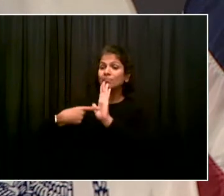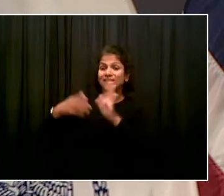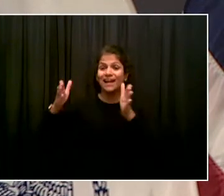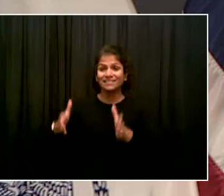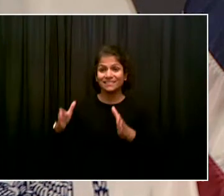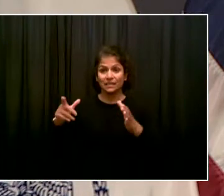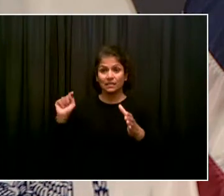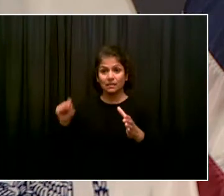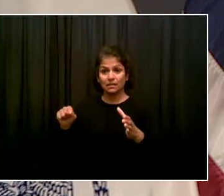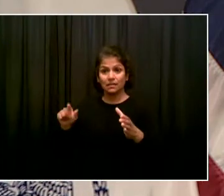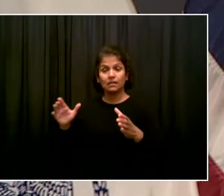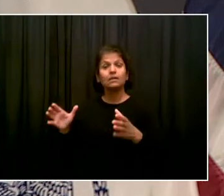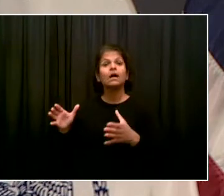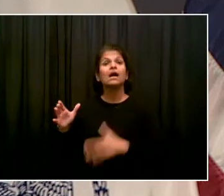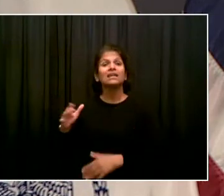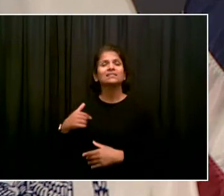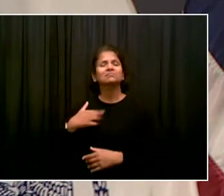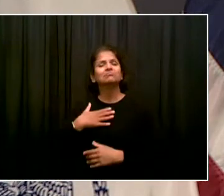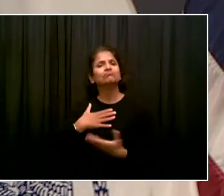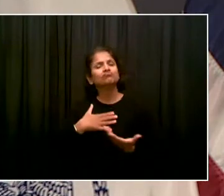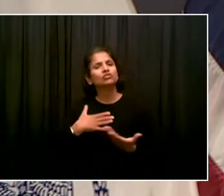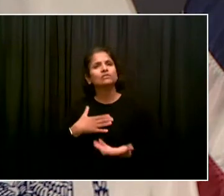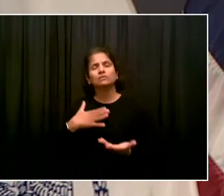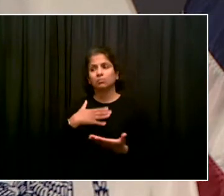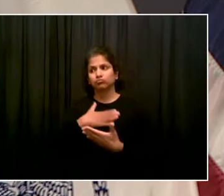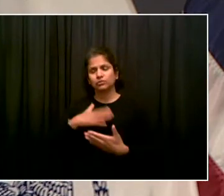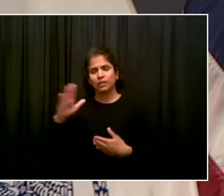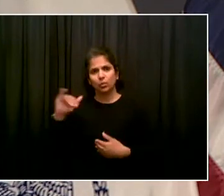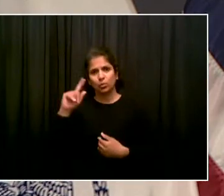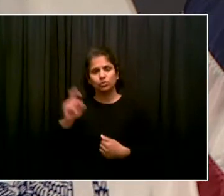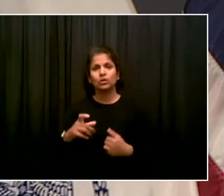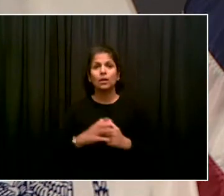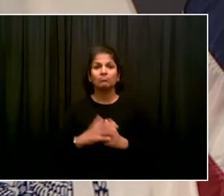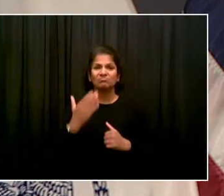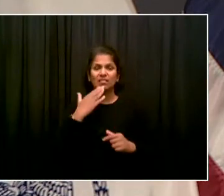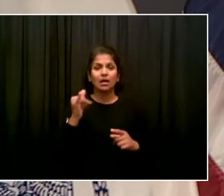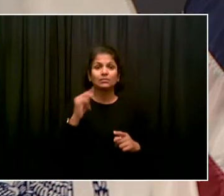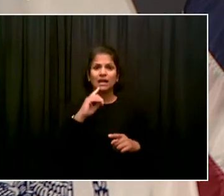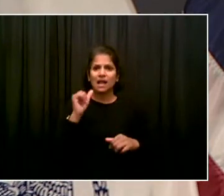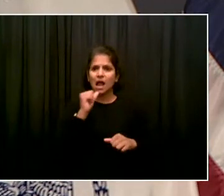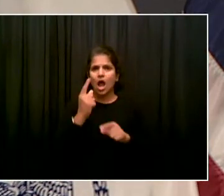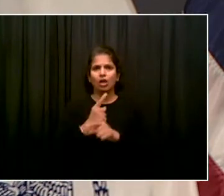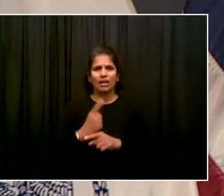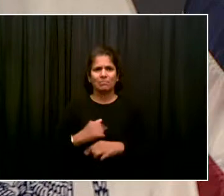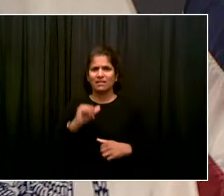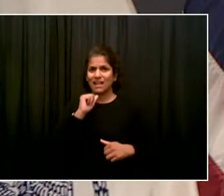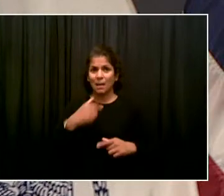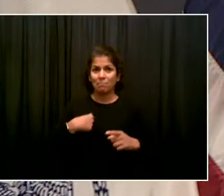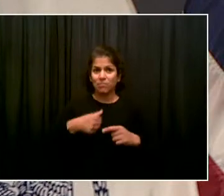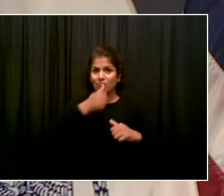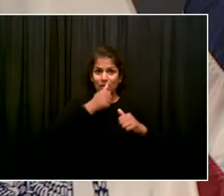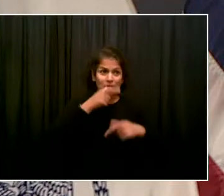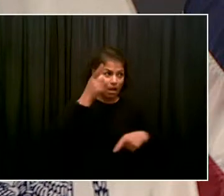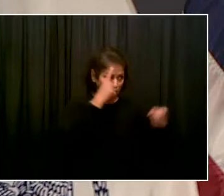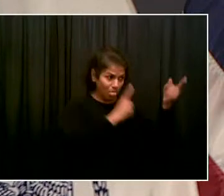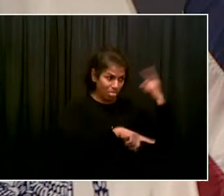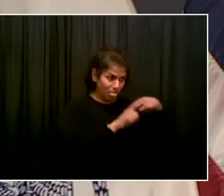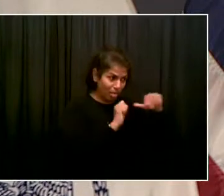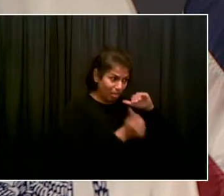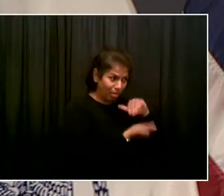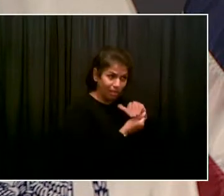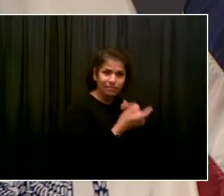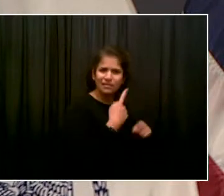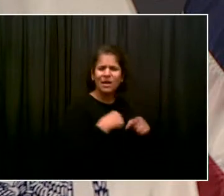folks. I got to tell you, what they're telling you just isn't accurate. There's no deals or anything like that. This was an open, ongoing, thoughtful